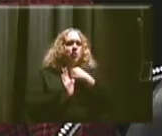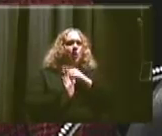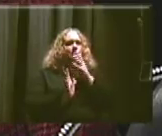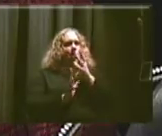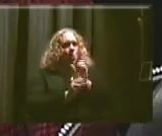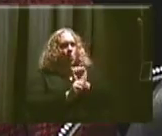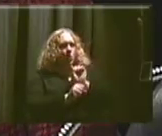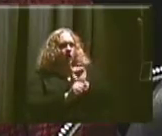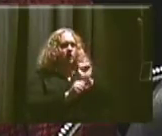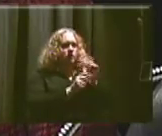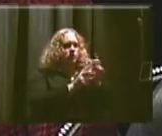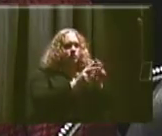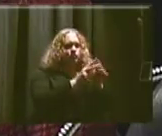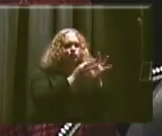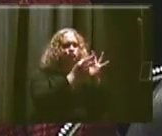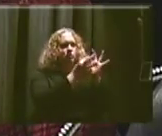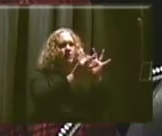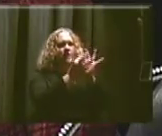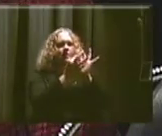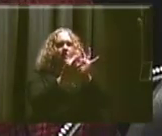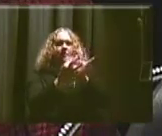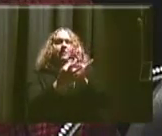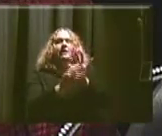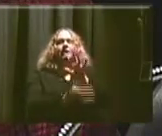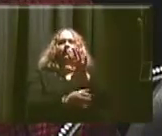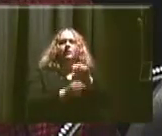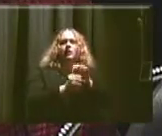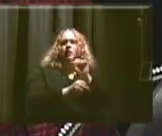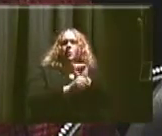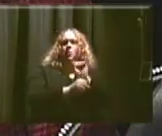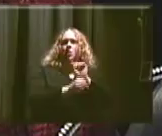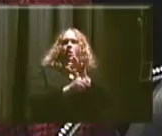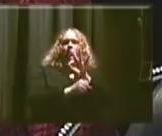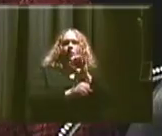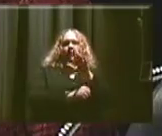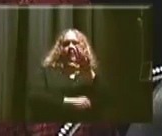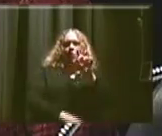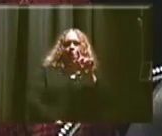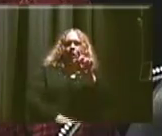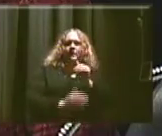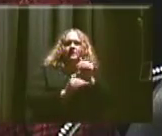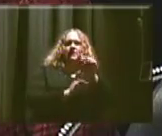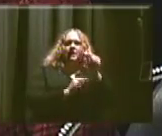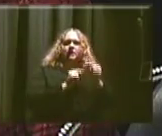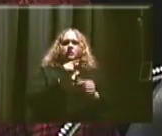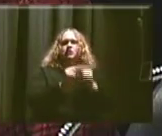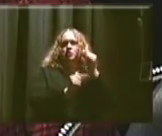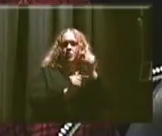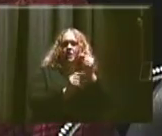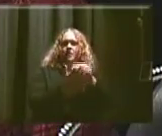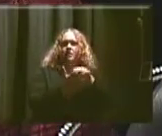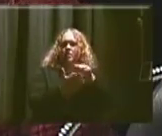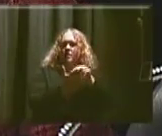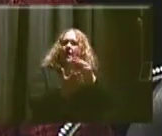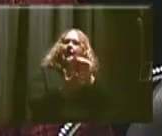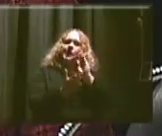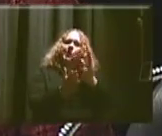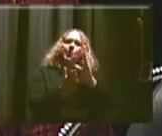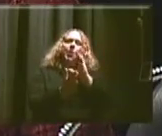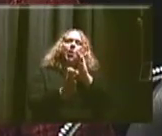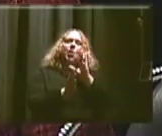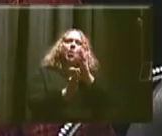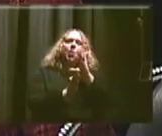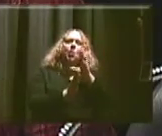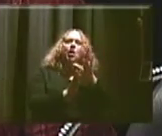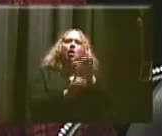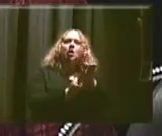community partners, including the work with Ford Next Generation Learning. And I know she'll build new ones as well. Welcome, Kristen,